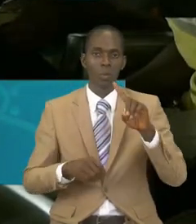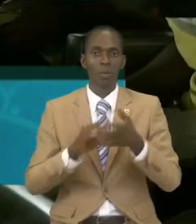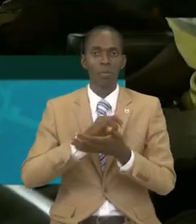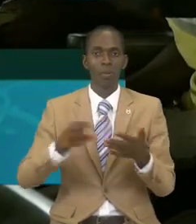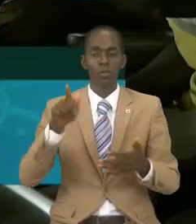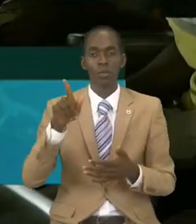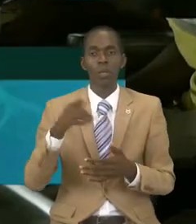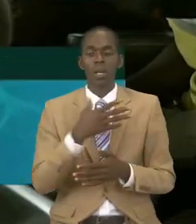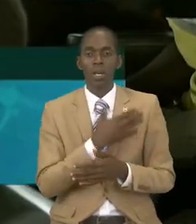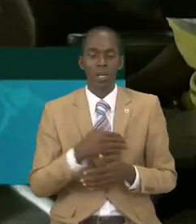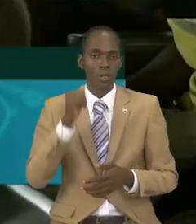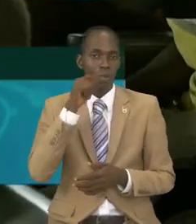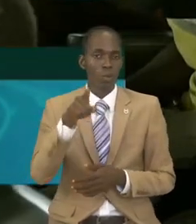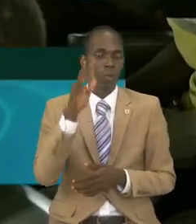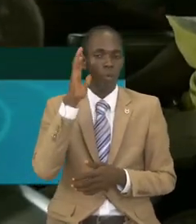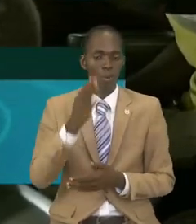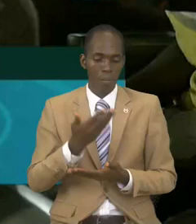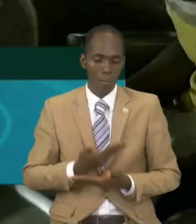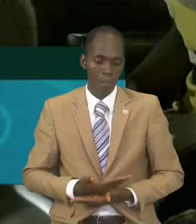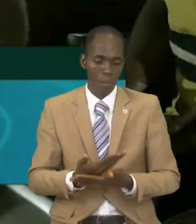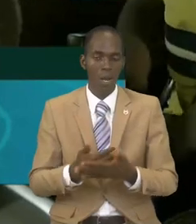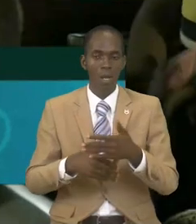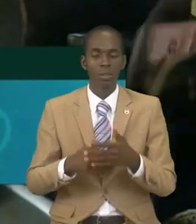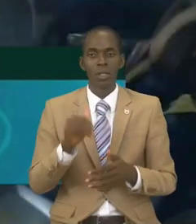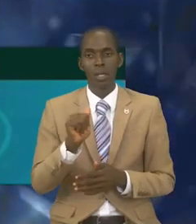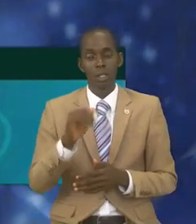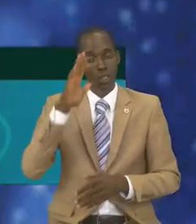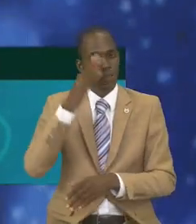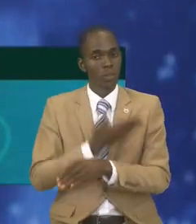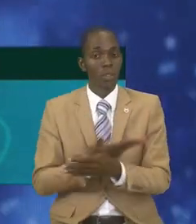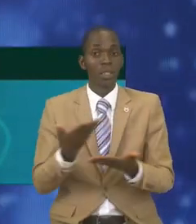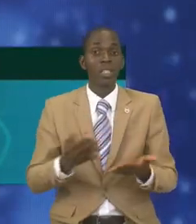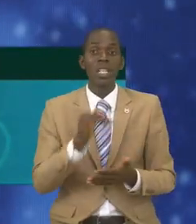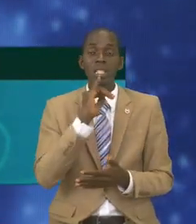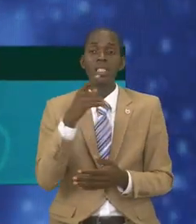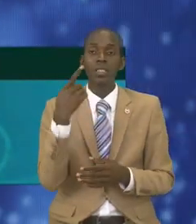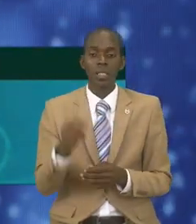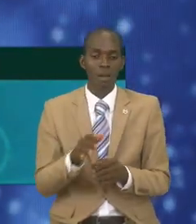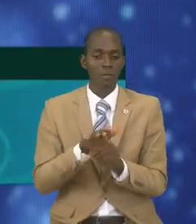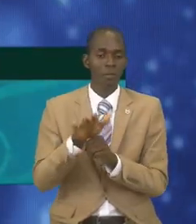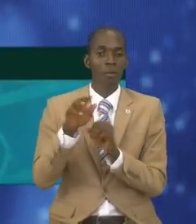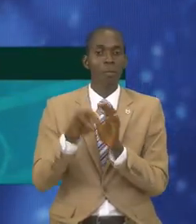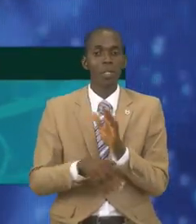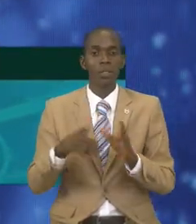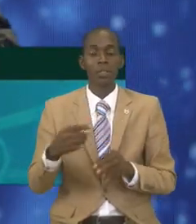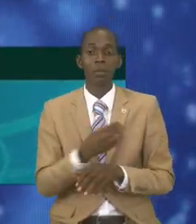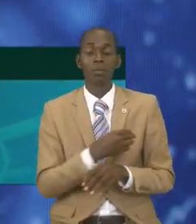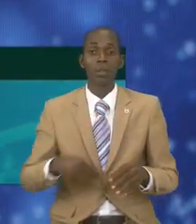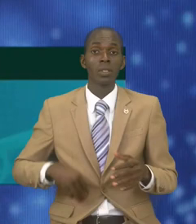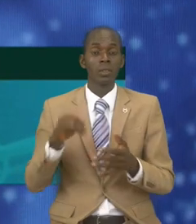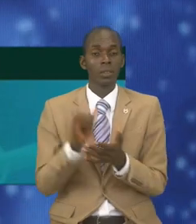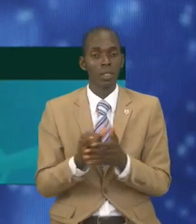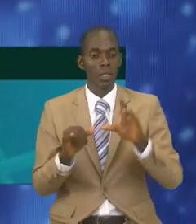she shall bring forth his son. Here is the fulfillment, the Messiah that Daniel spoke about,